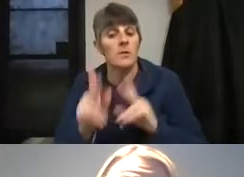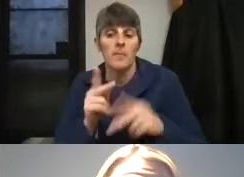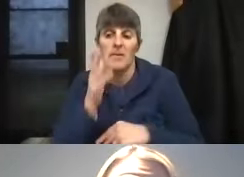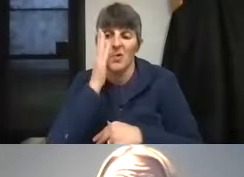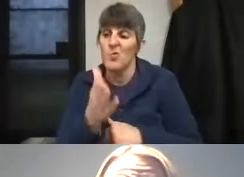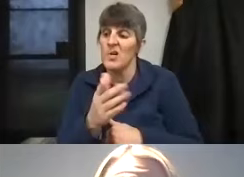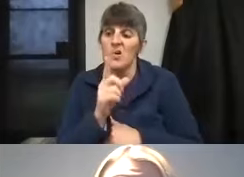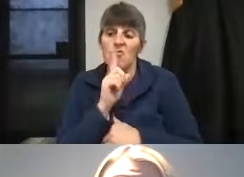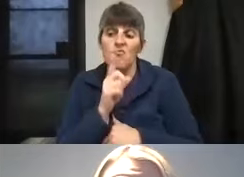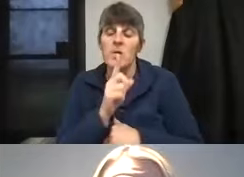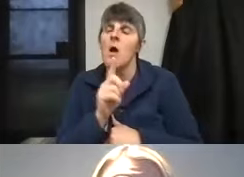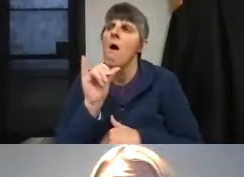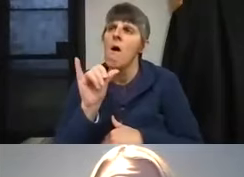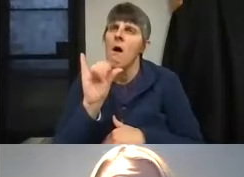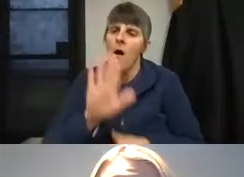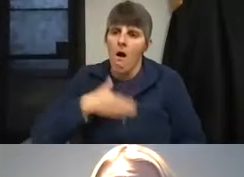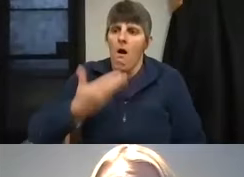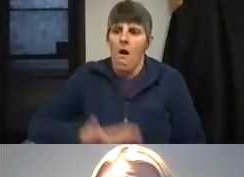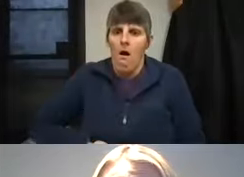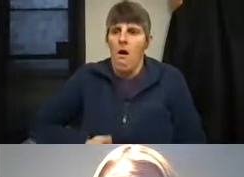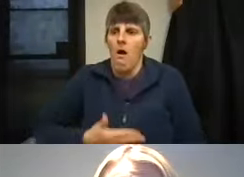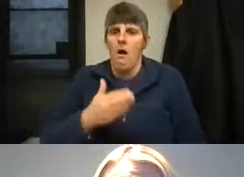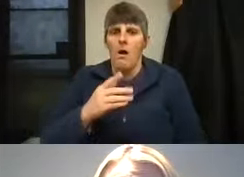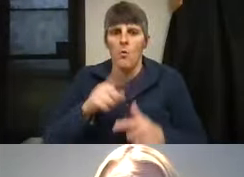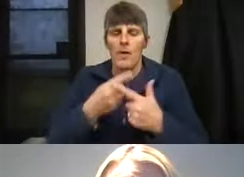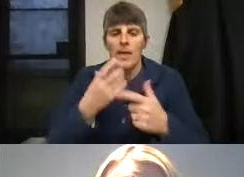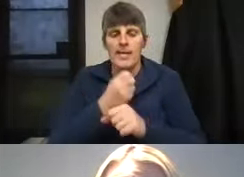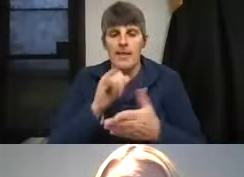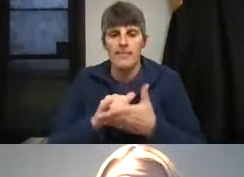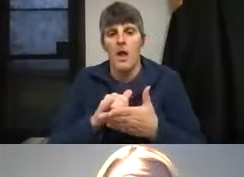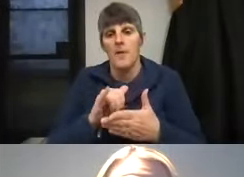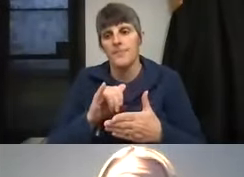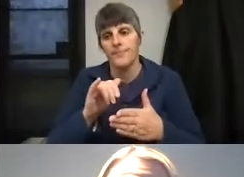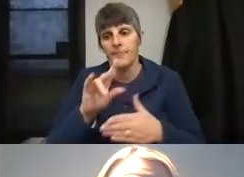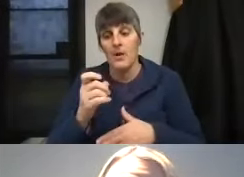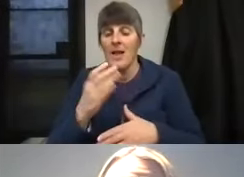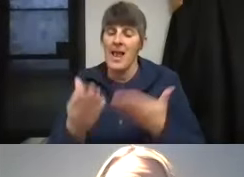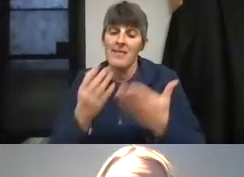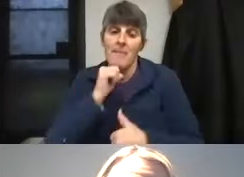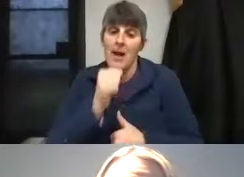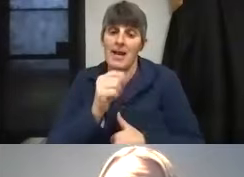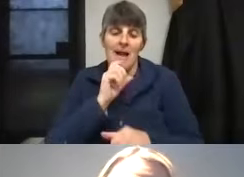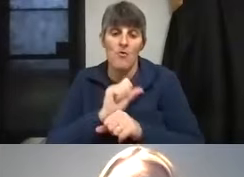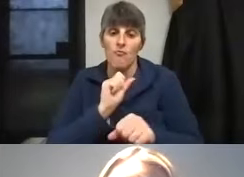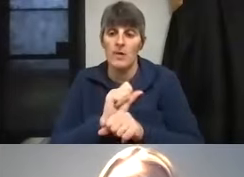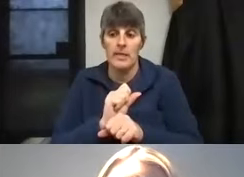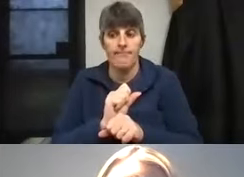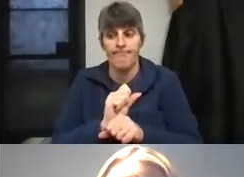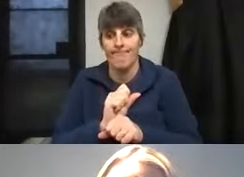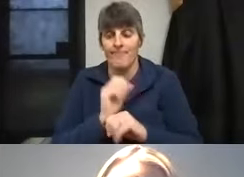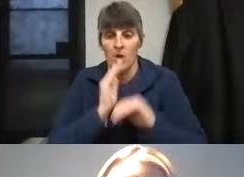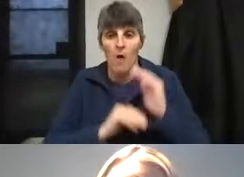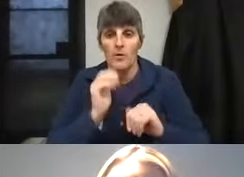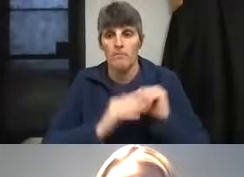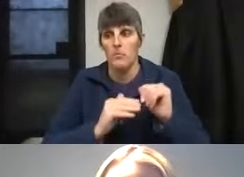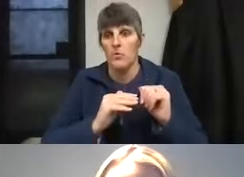be really understandably upset when they get that diagnosis of autism, and they might not really be in a place at that